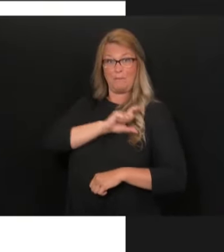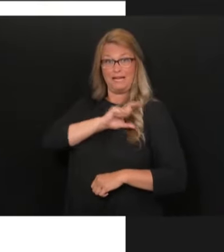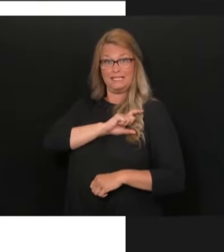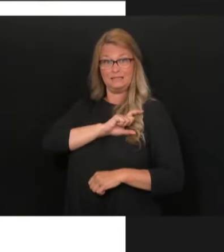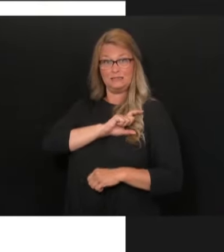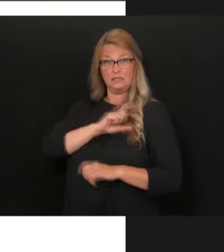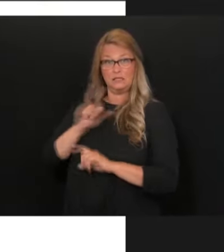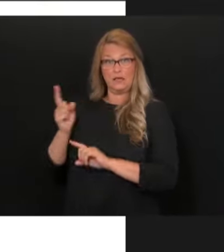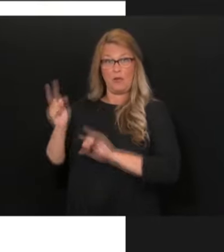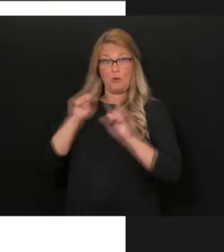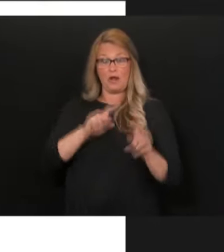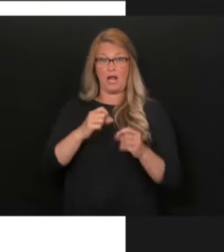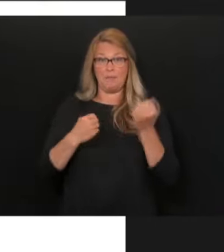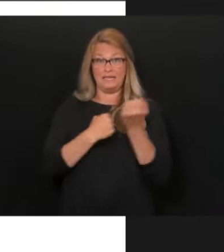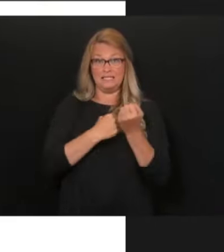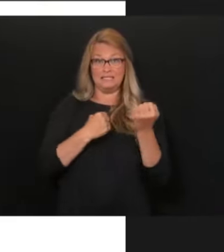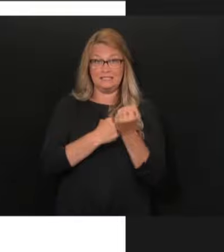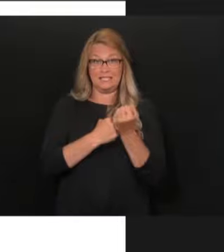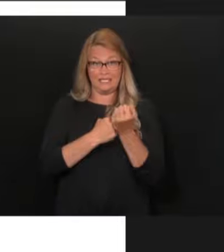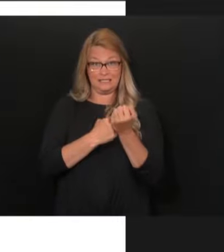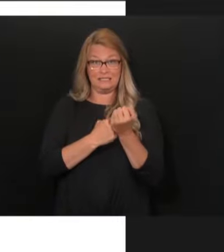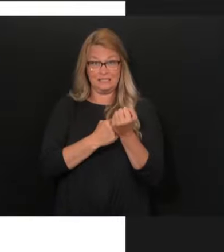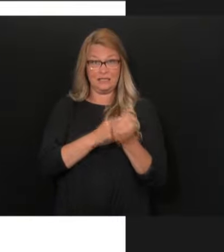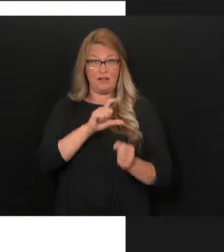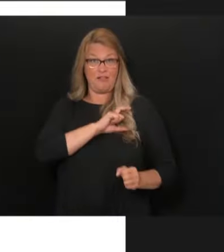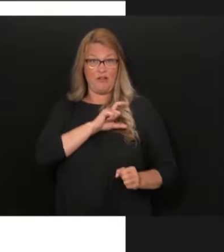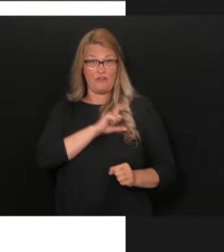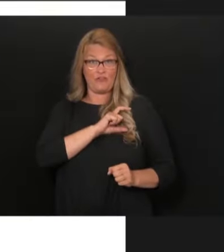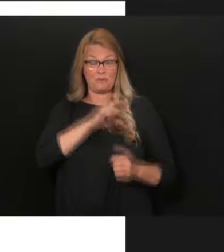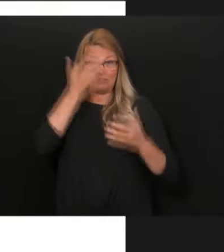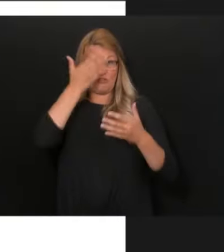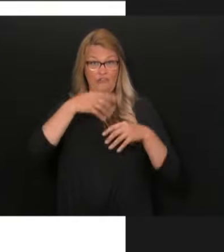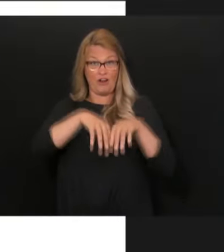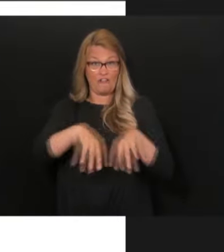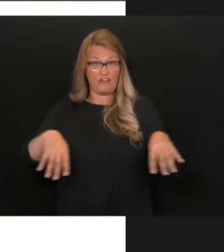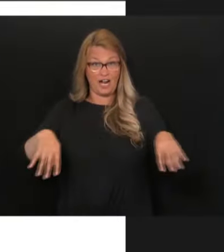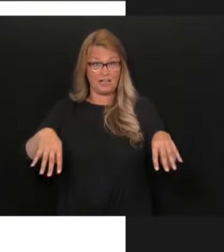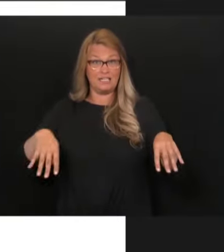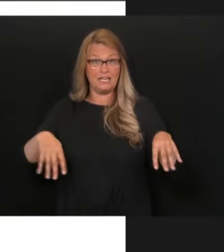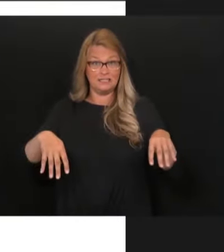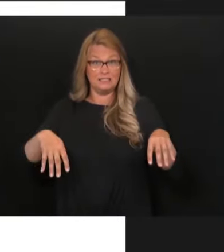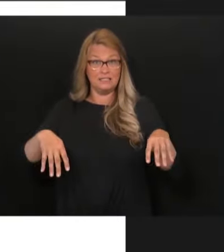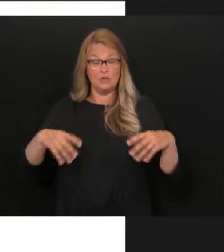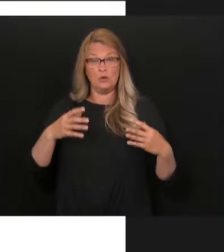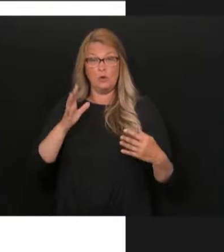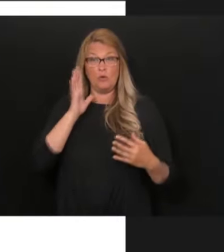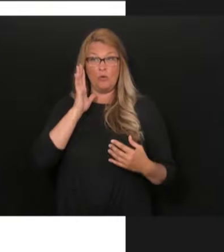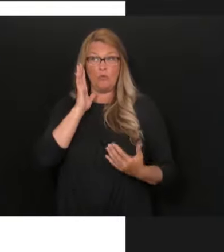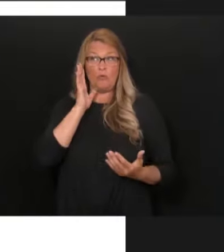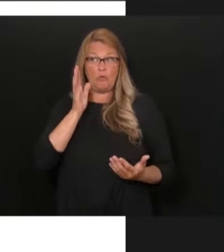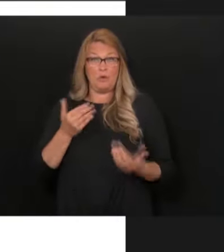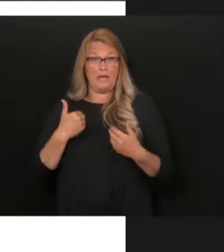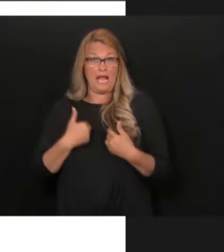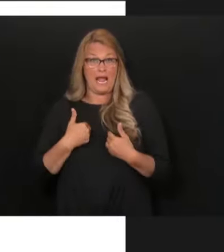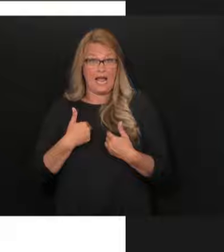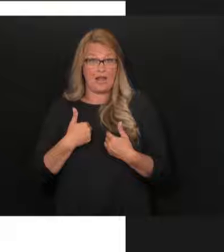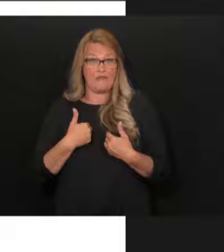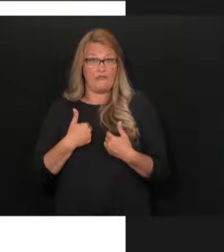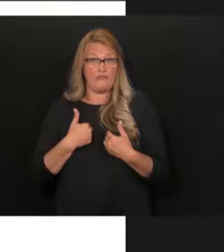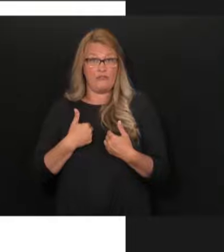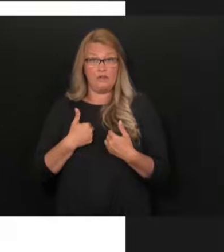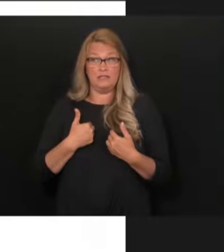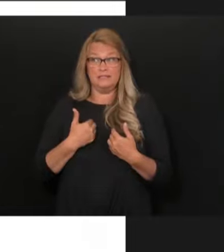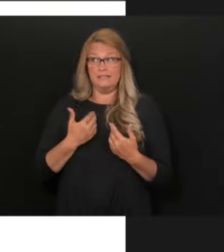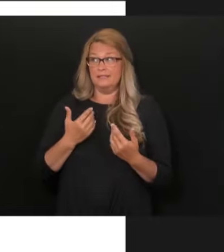be assisting law enforcement on the front lines? Or if it gets that bad, would it be something along the logistical